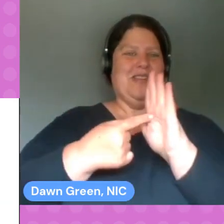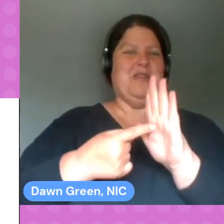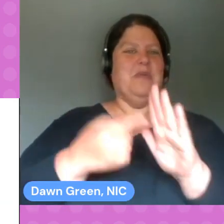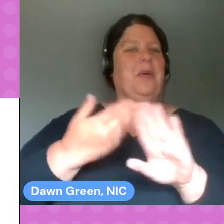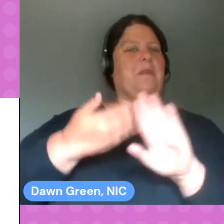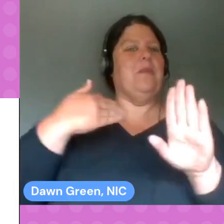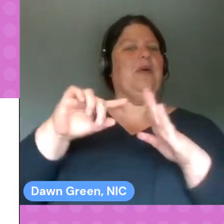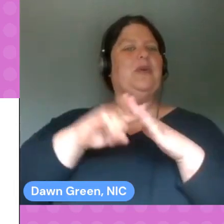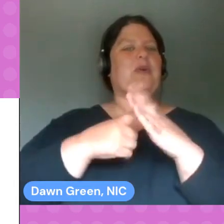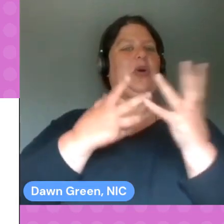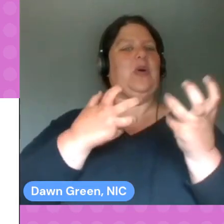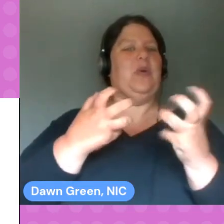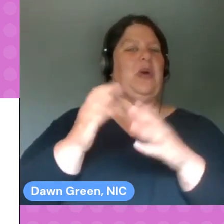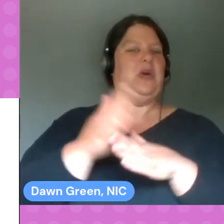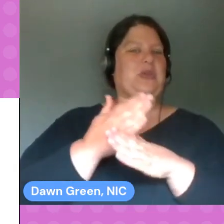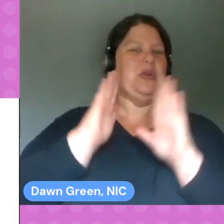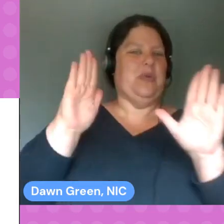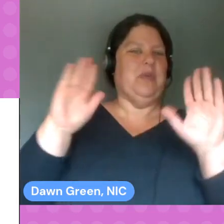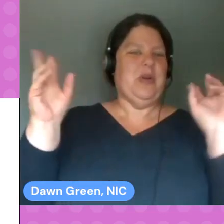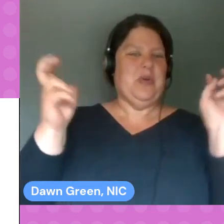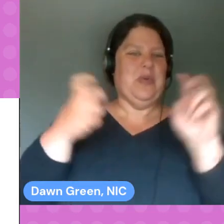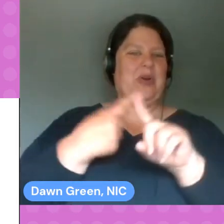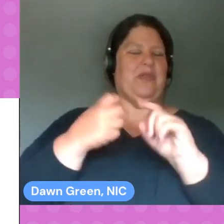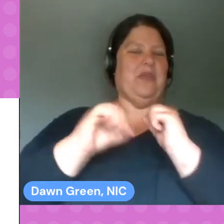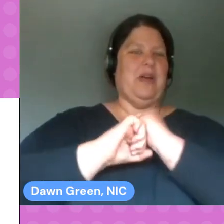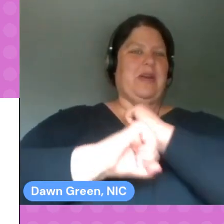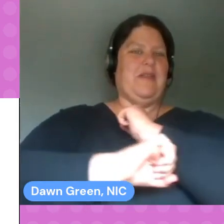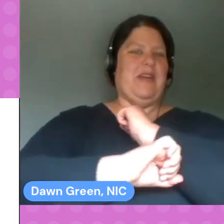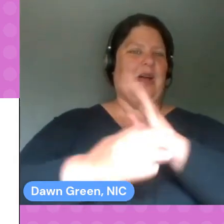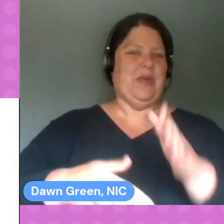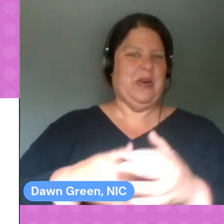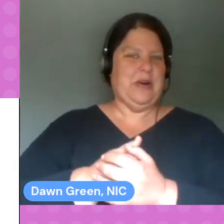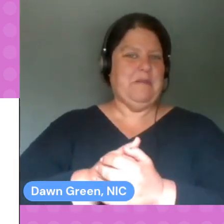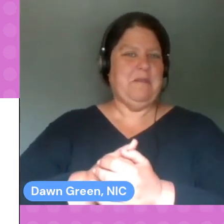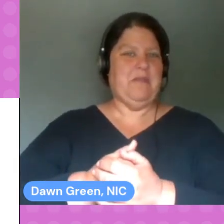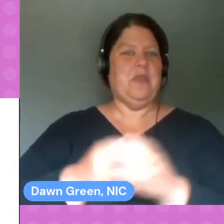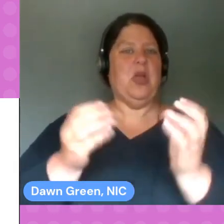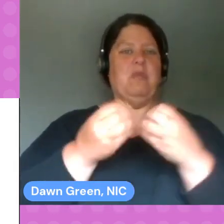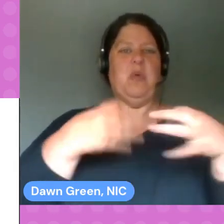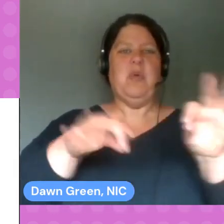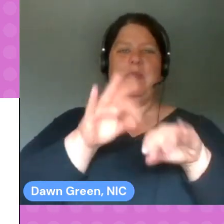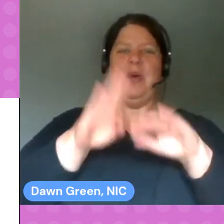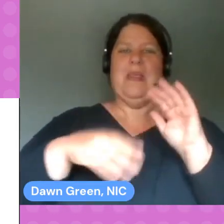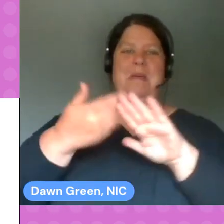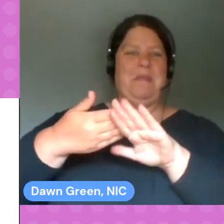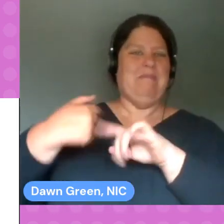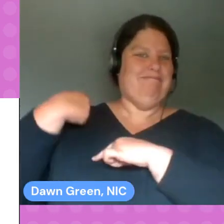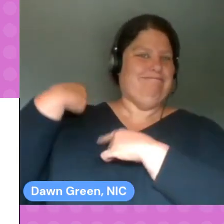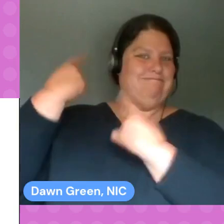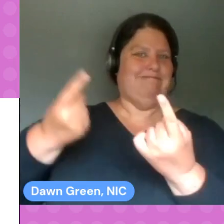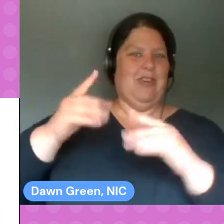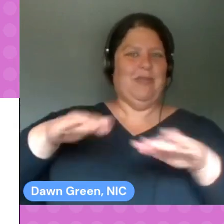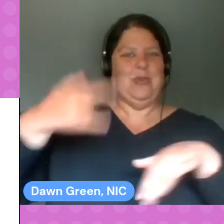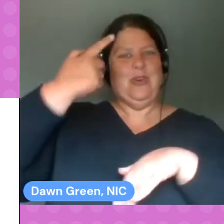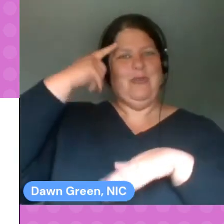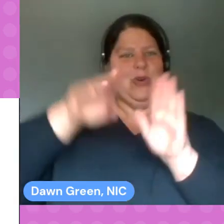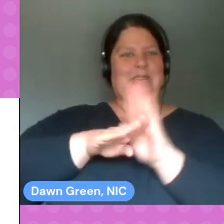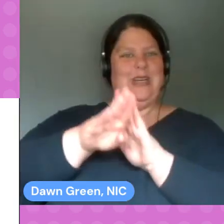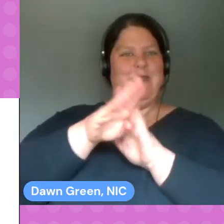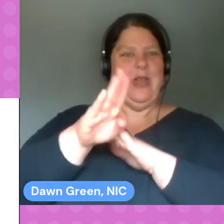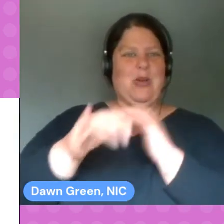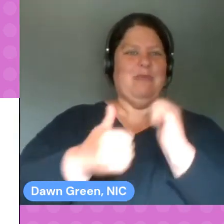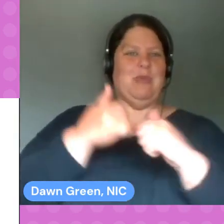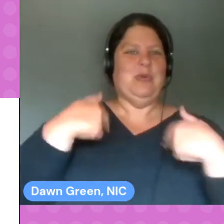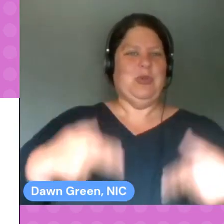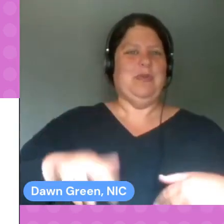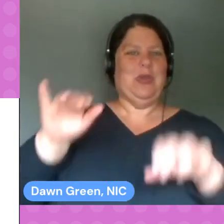want to share this amazing quote from our founder, Mitch Resnick. It is more important than ever for children to develop the most human of their abilities,